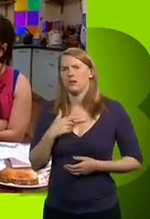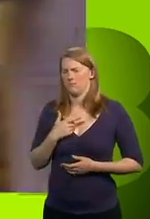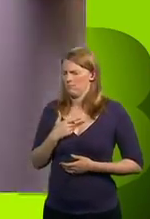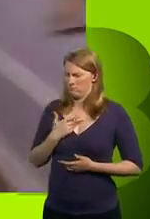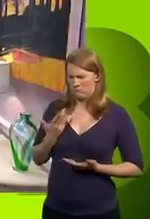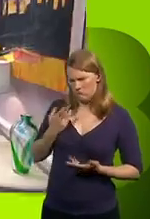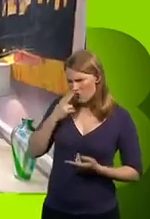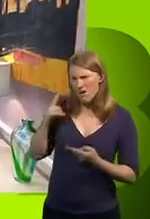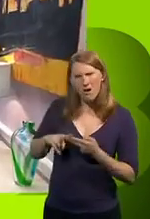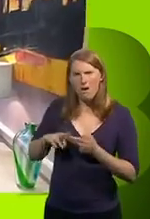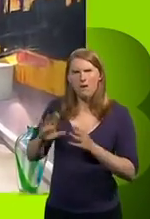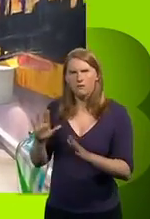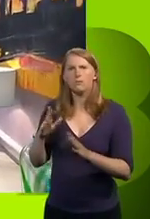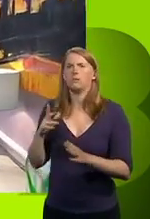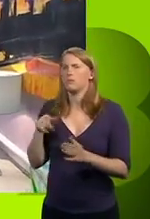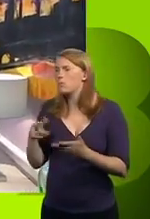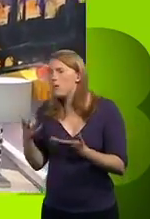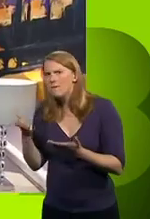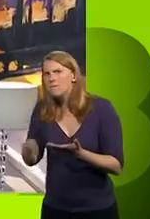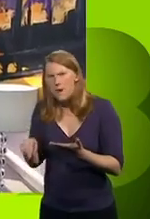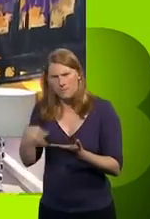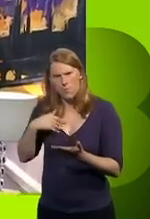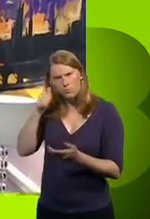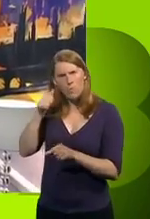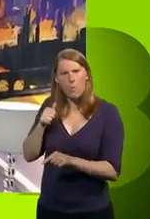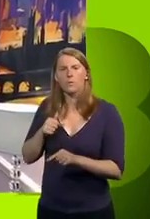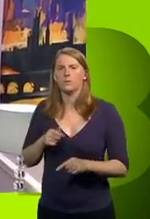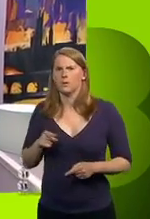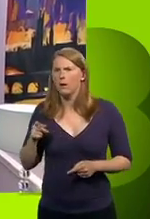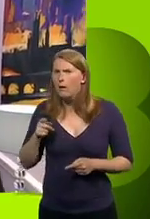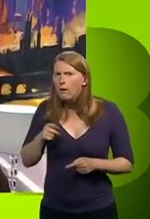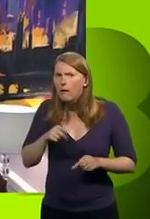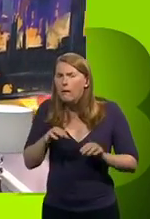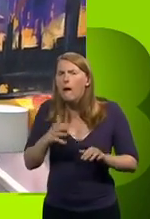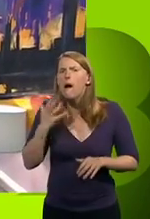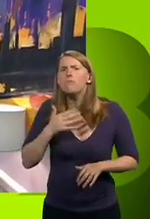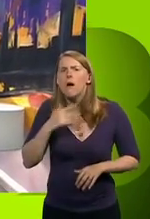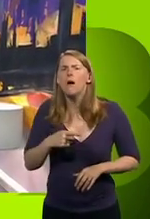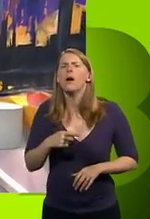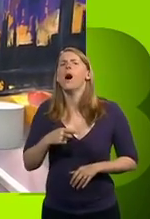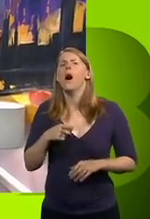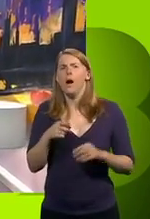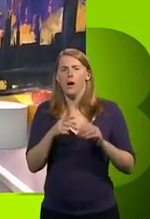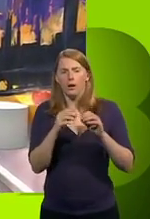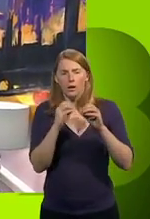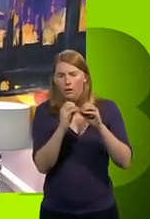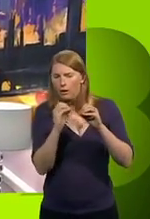from. So it's just a clerical error. The decimal point's in the wrong place. I